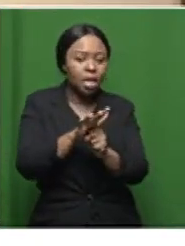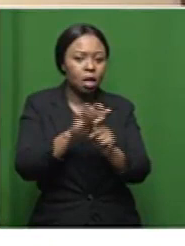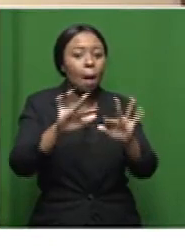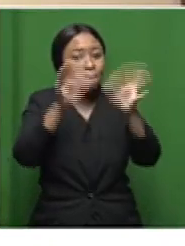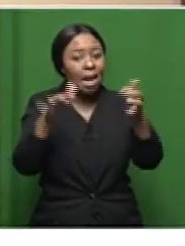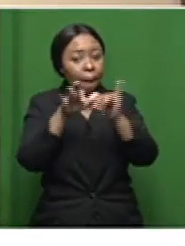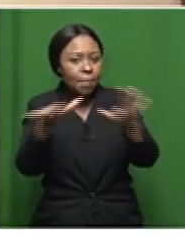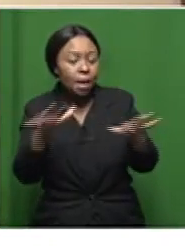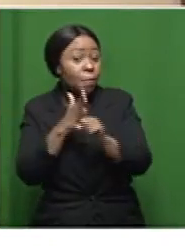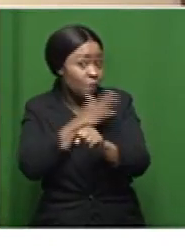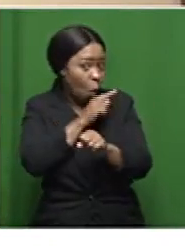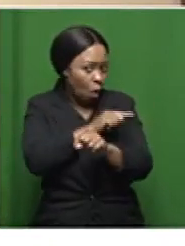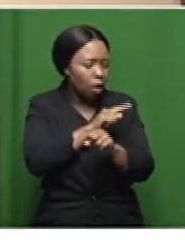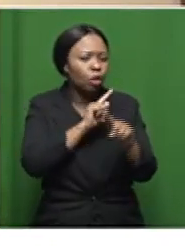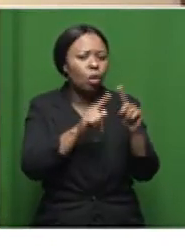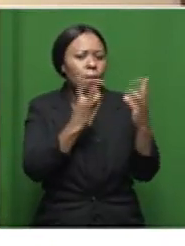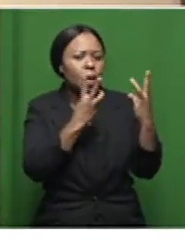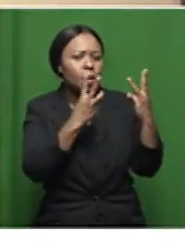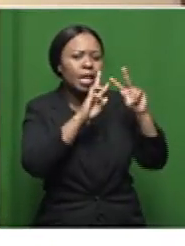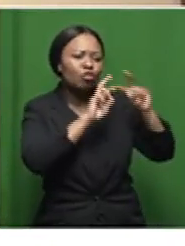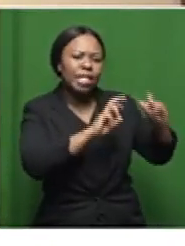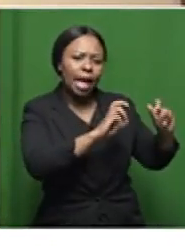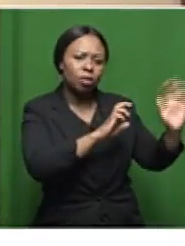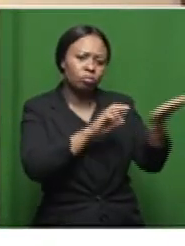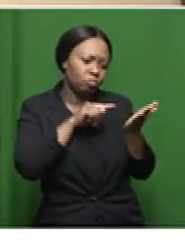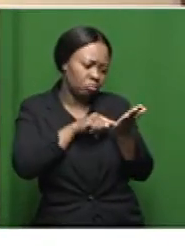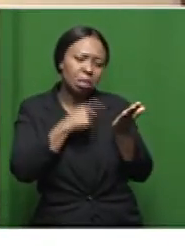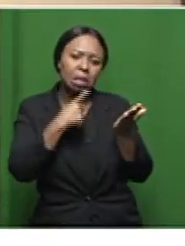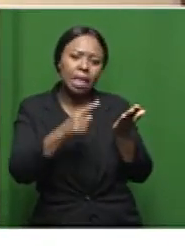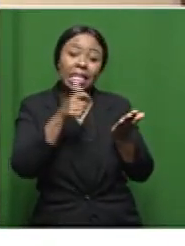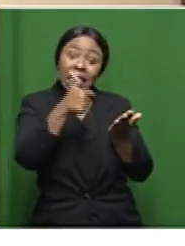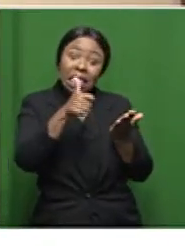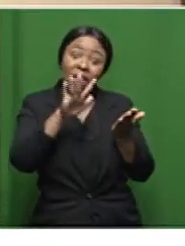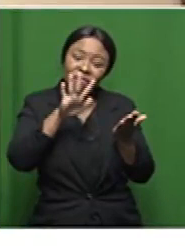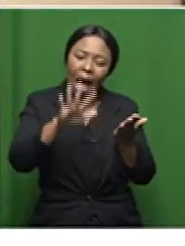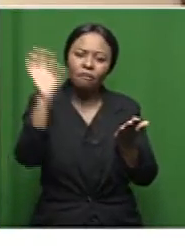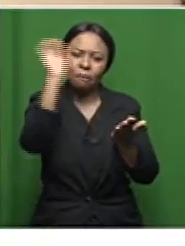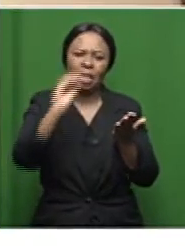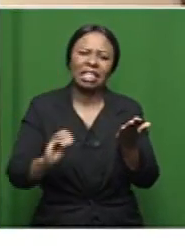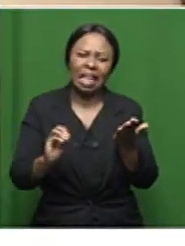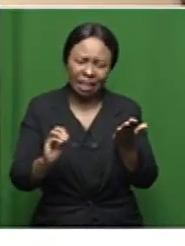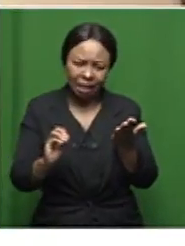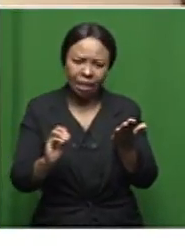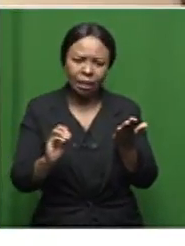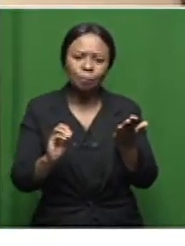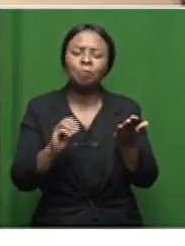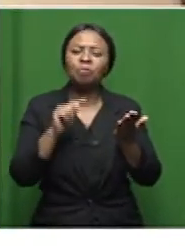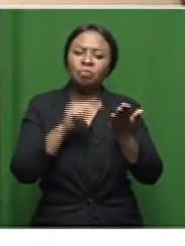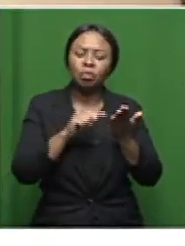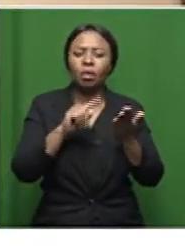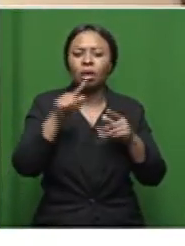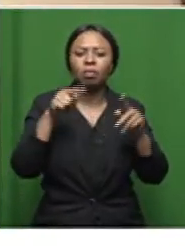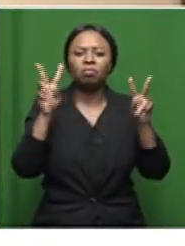pandemic. Studies have actually shown that we've got a 65% uptake in terms of